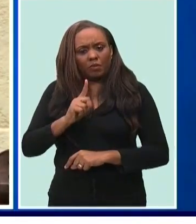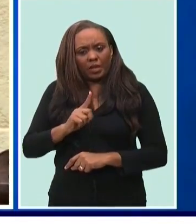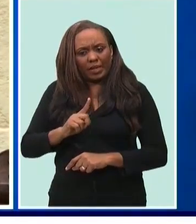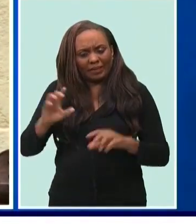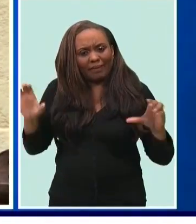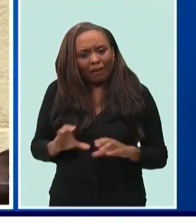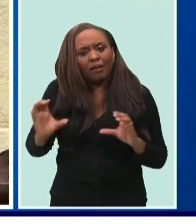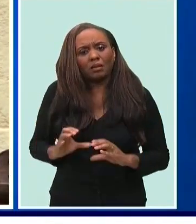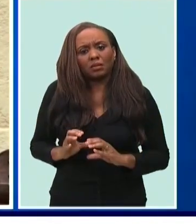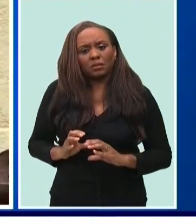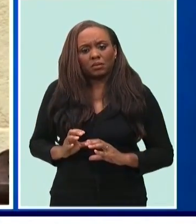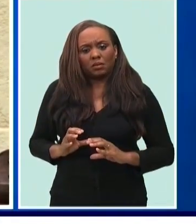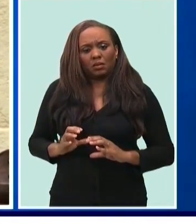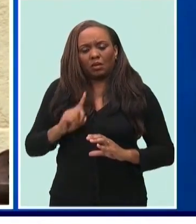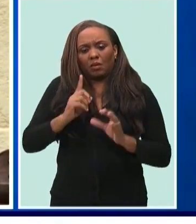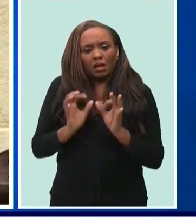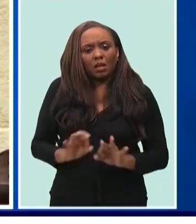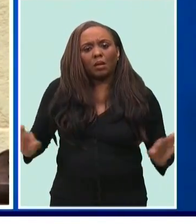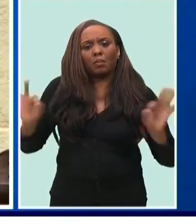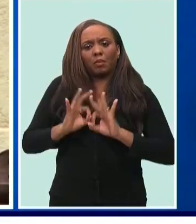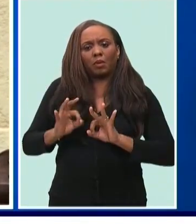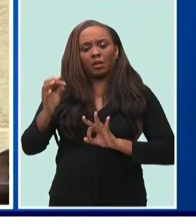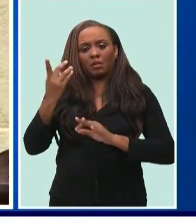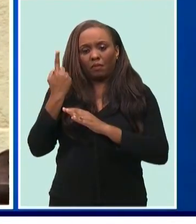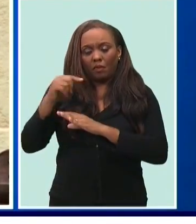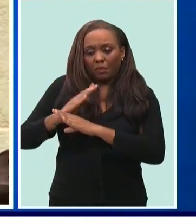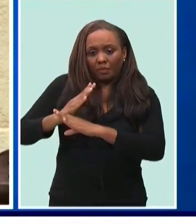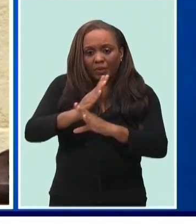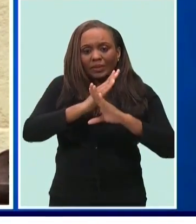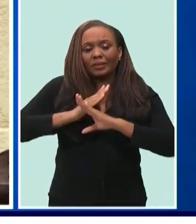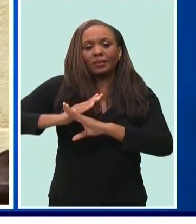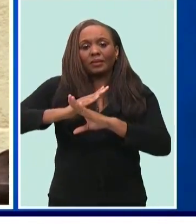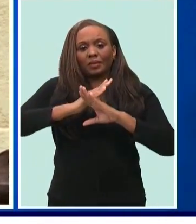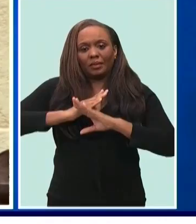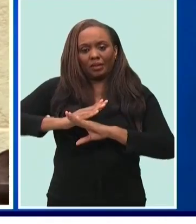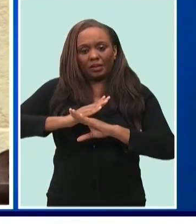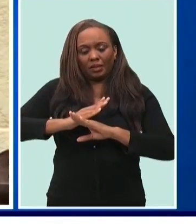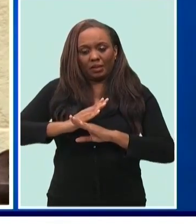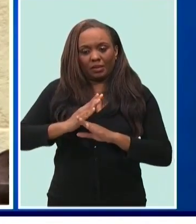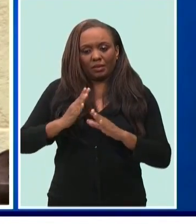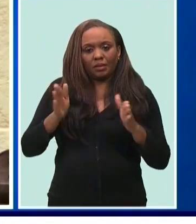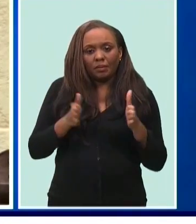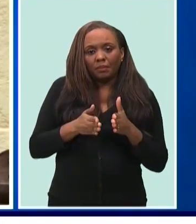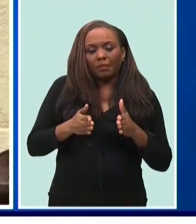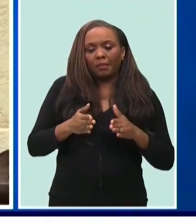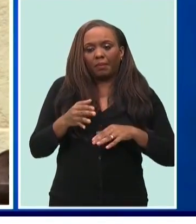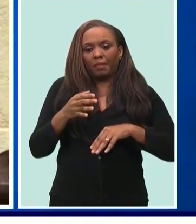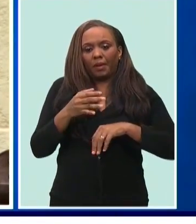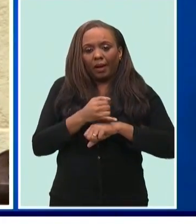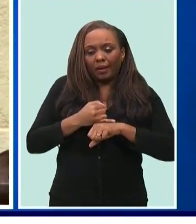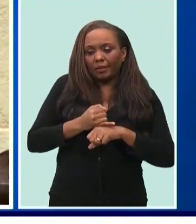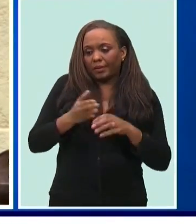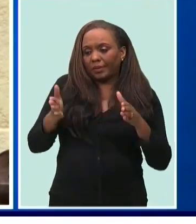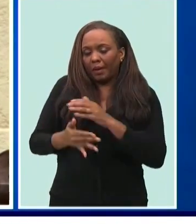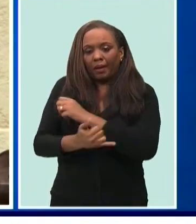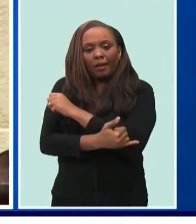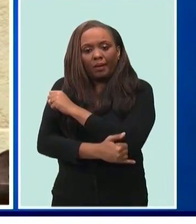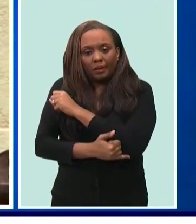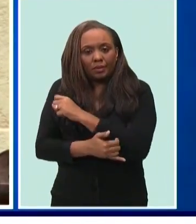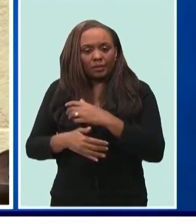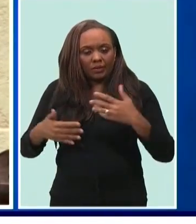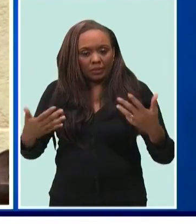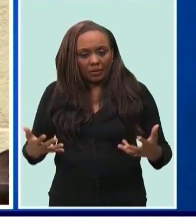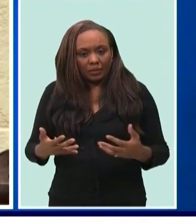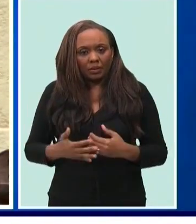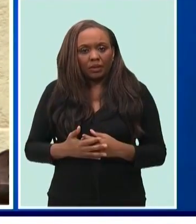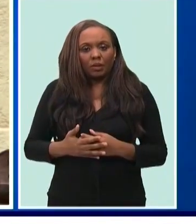action that is critical to protect the small, the vulnerable, and those who would not otherwise be